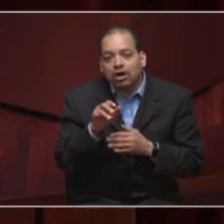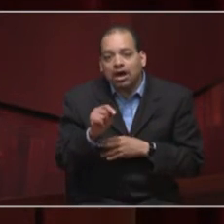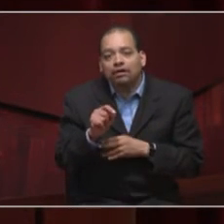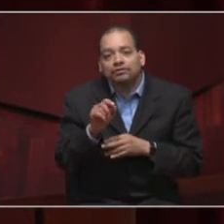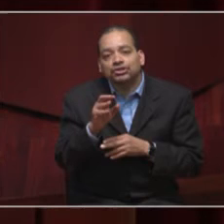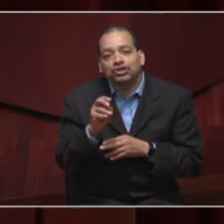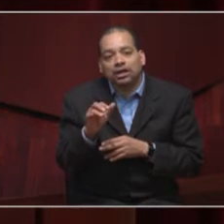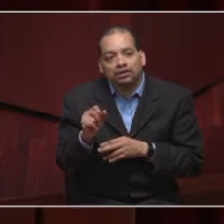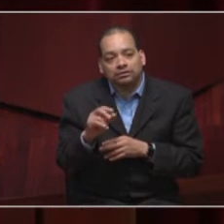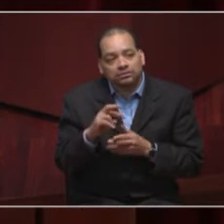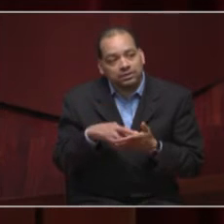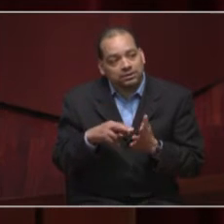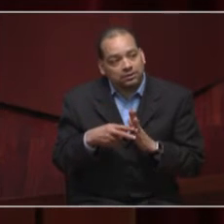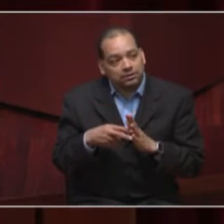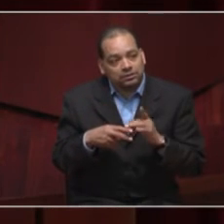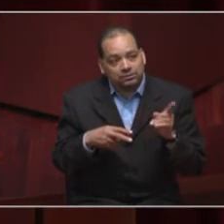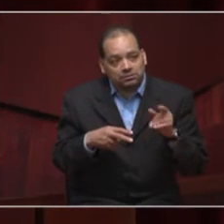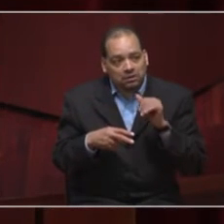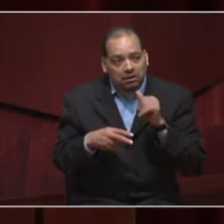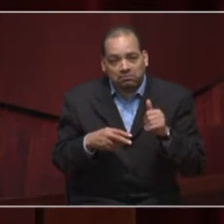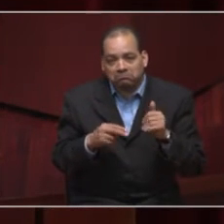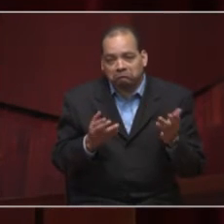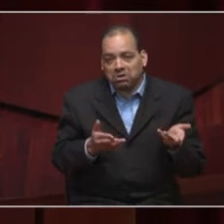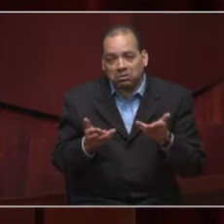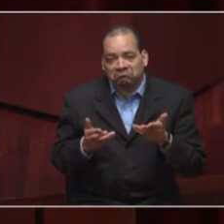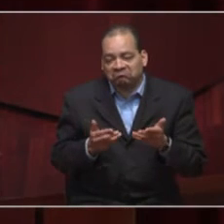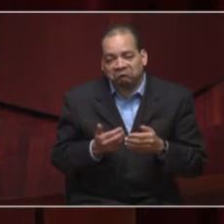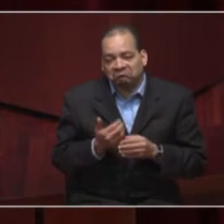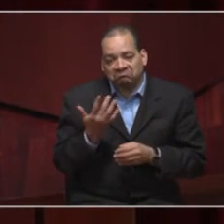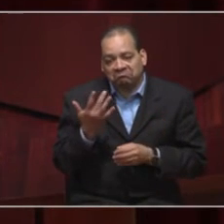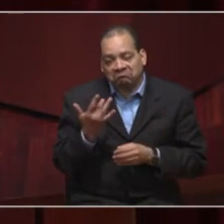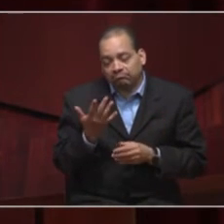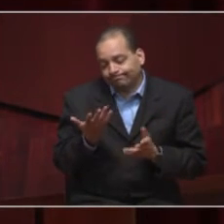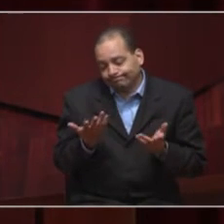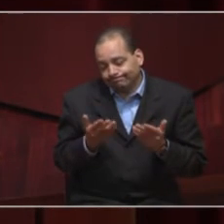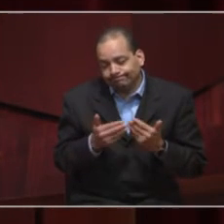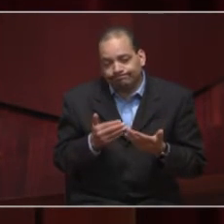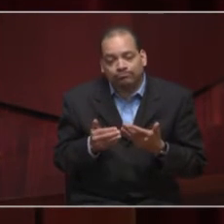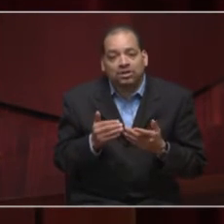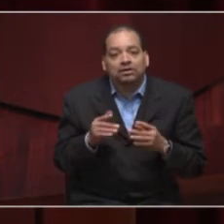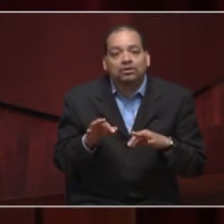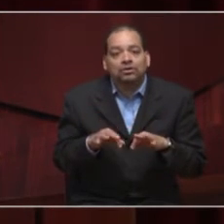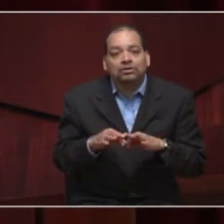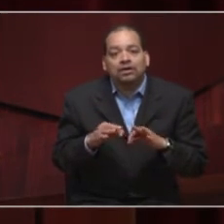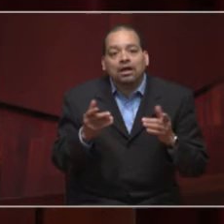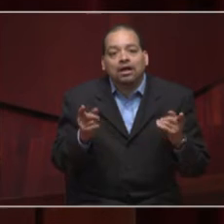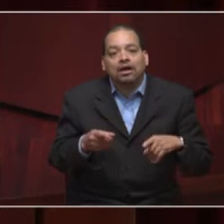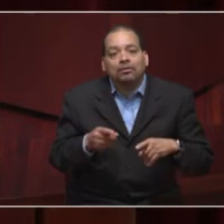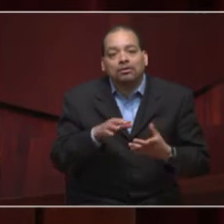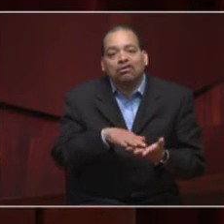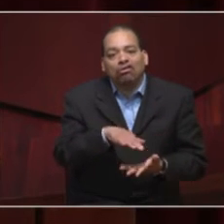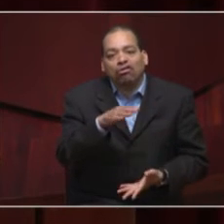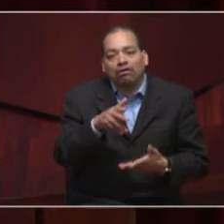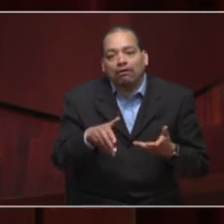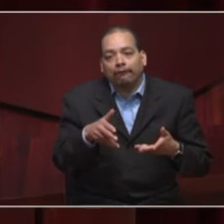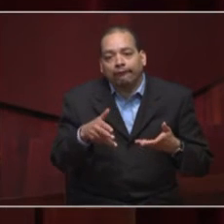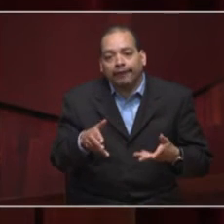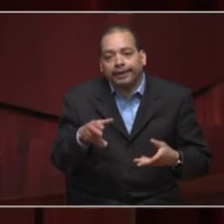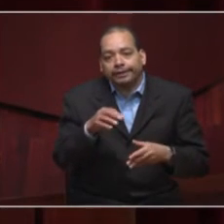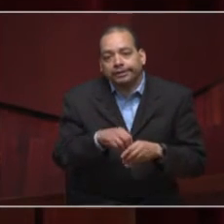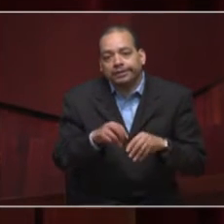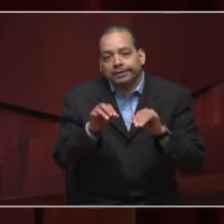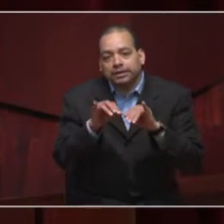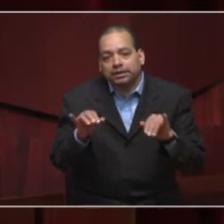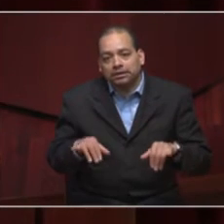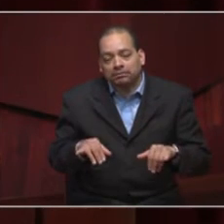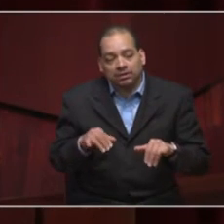you're not going to propose for whatever reason, and they are just sort of sitting there cluttering up the system.